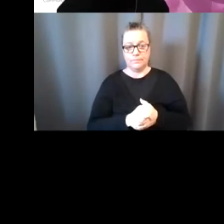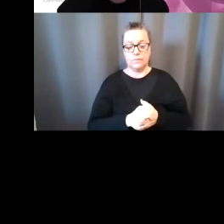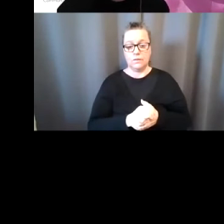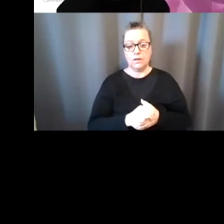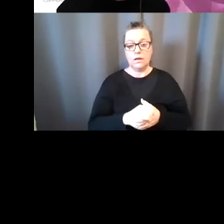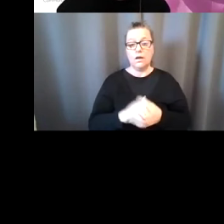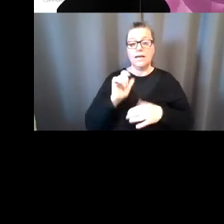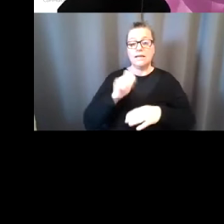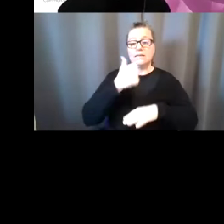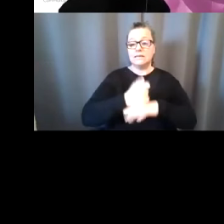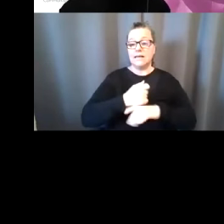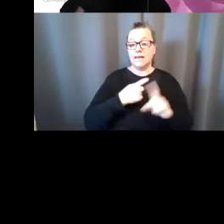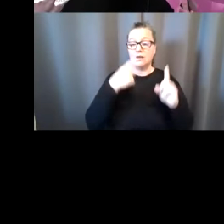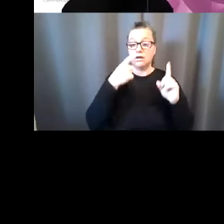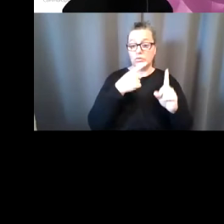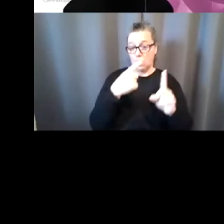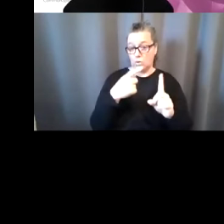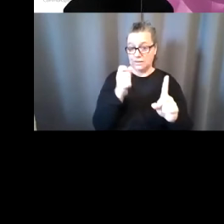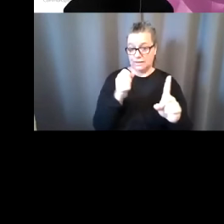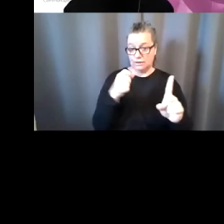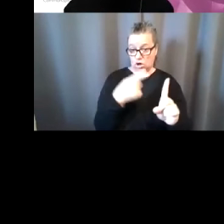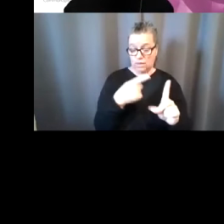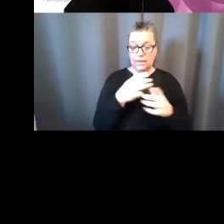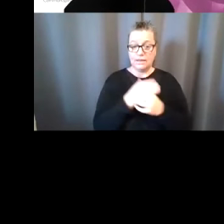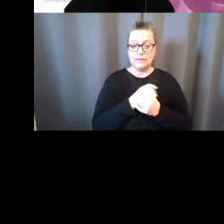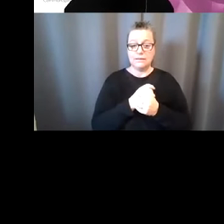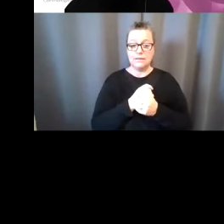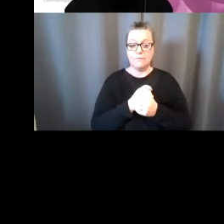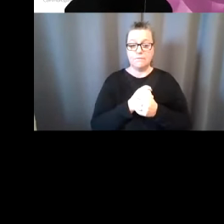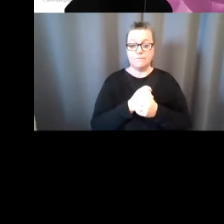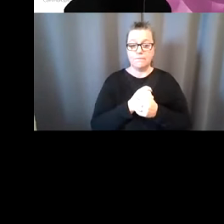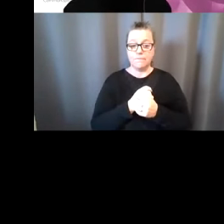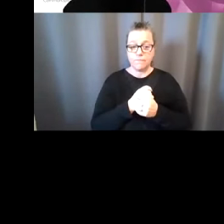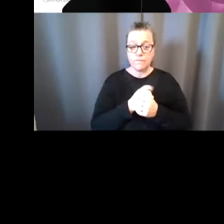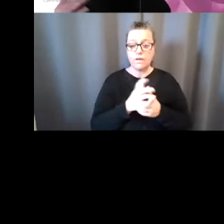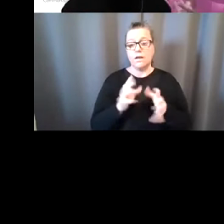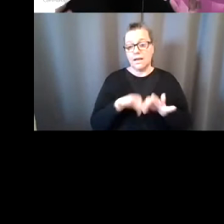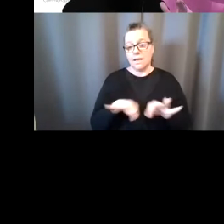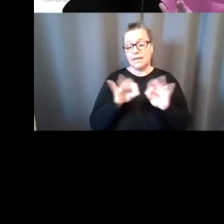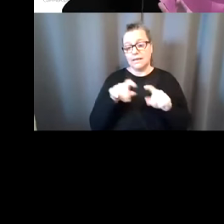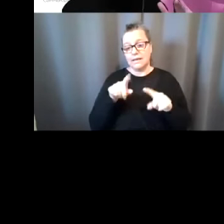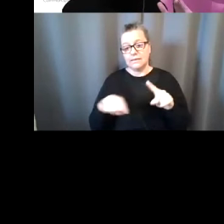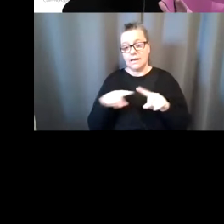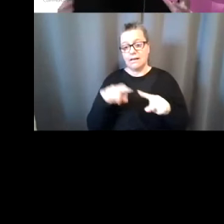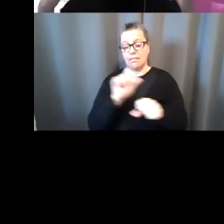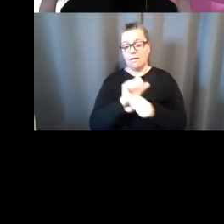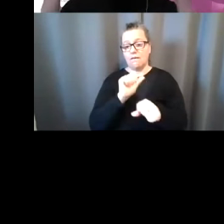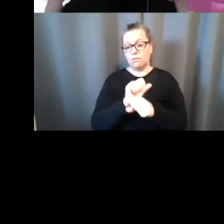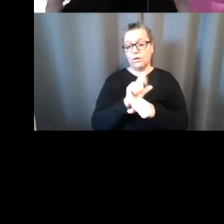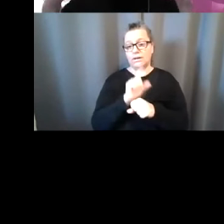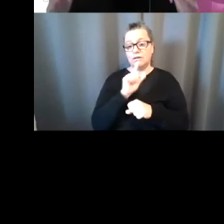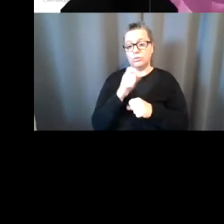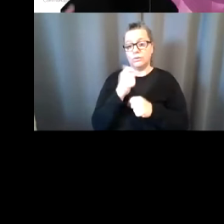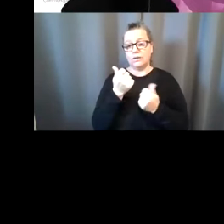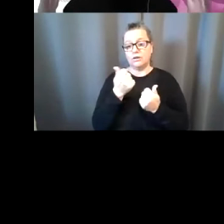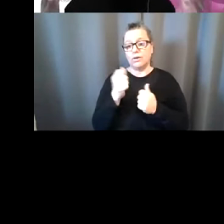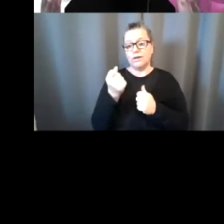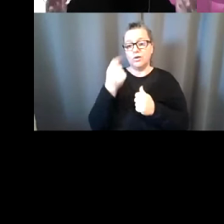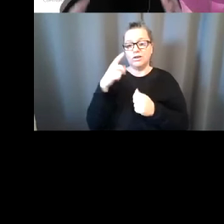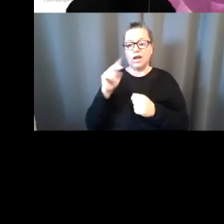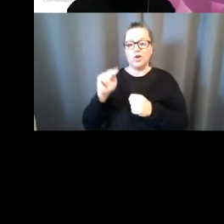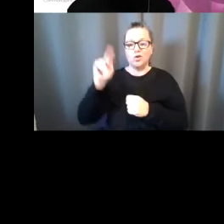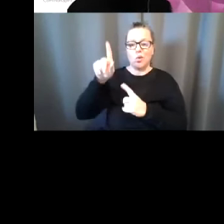Setting goals and targets. So a key cycle of work is really trying to understand what's that North Star. What